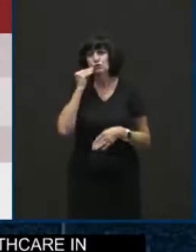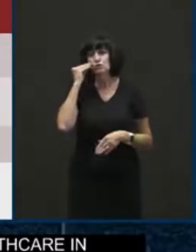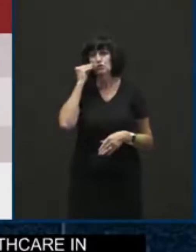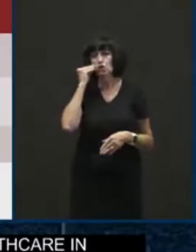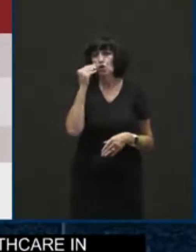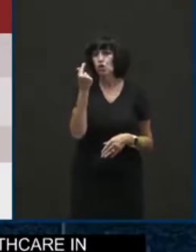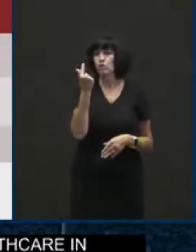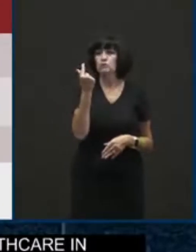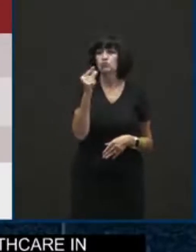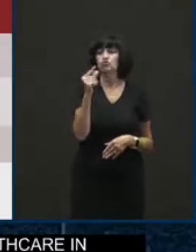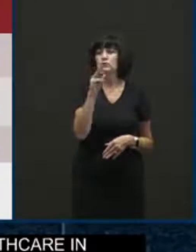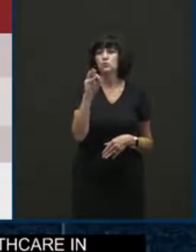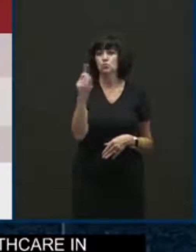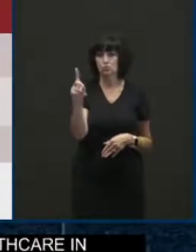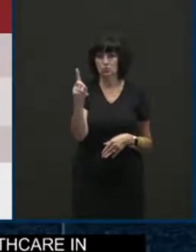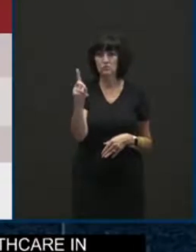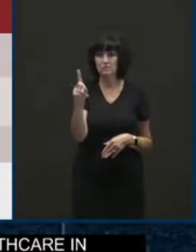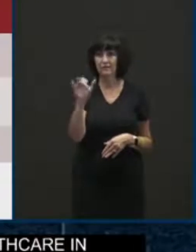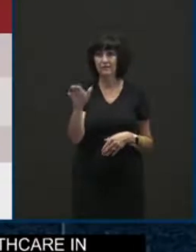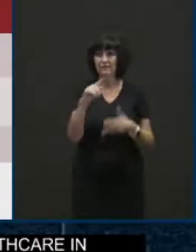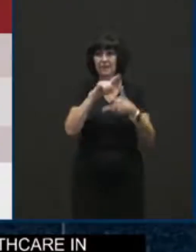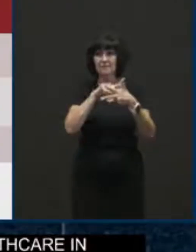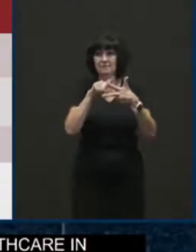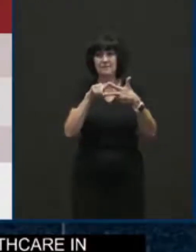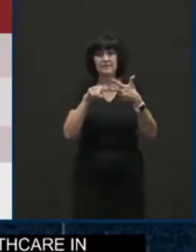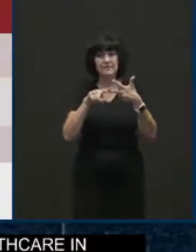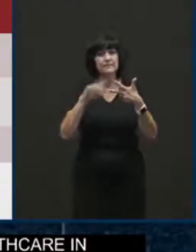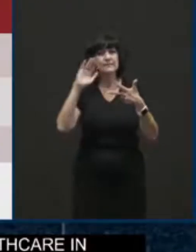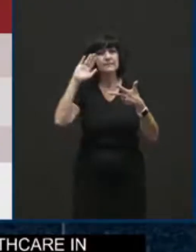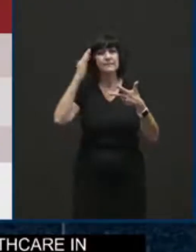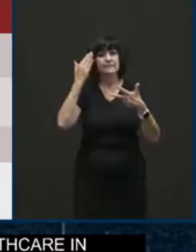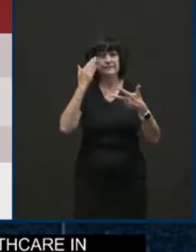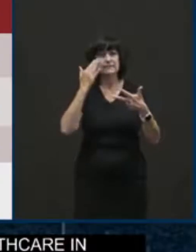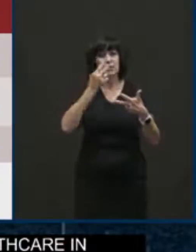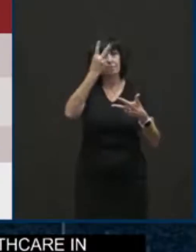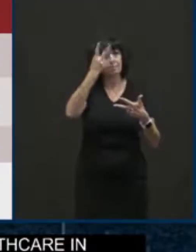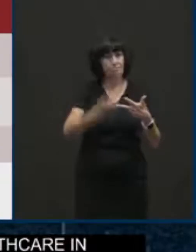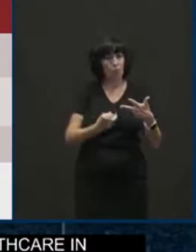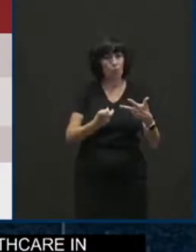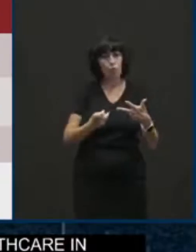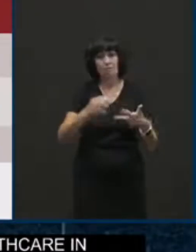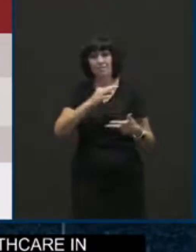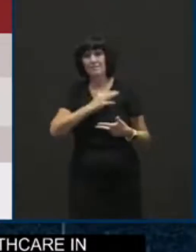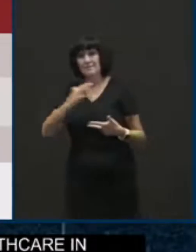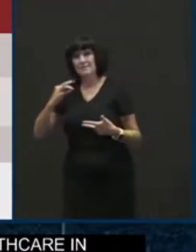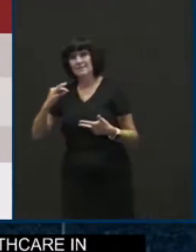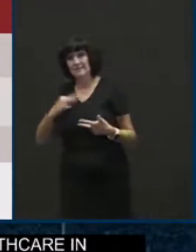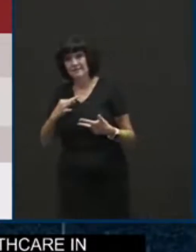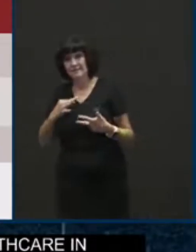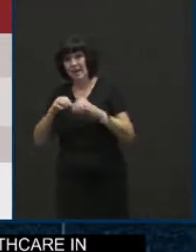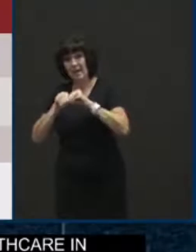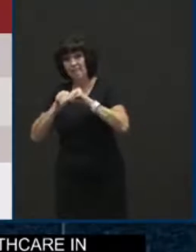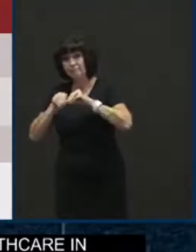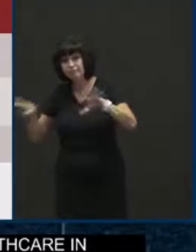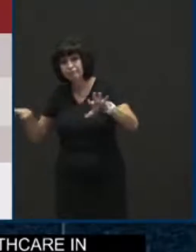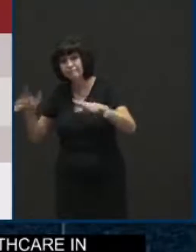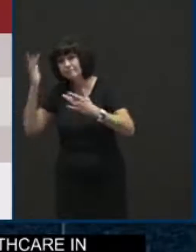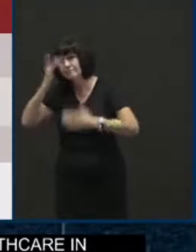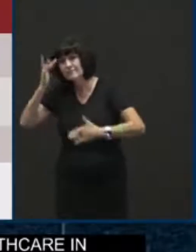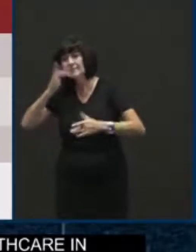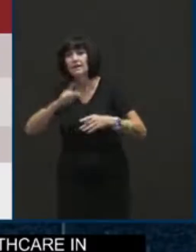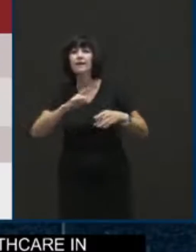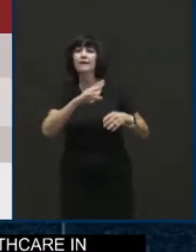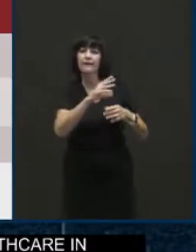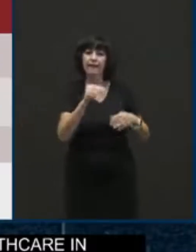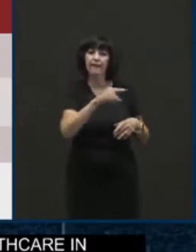these facilities, we're seeing cases among residents and staff. Now, the source of these outbreaks